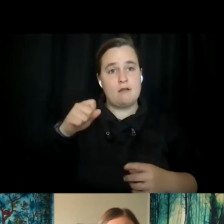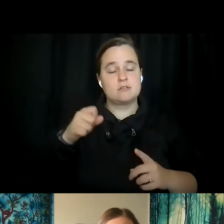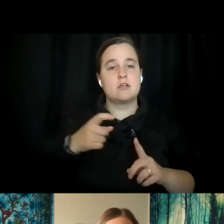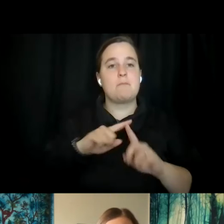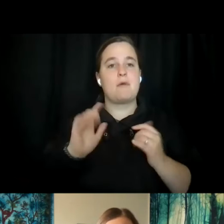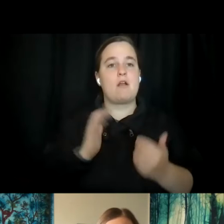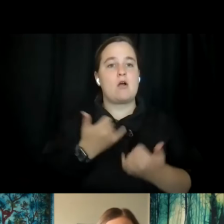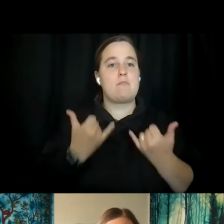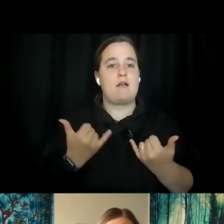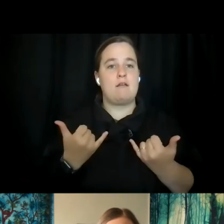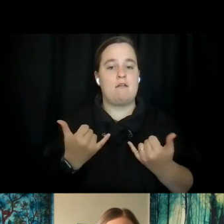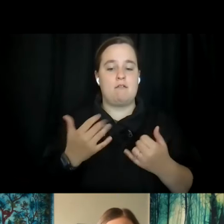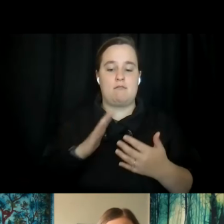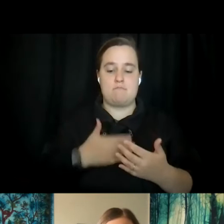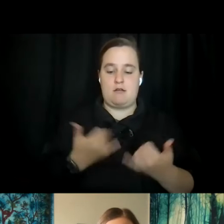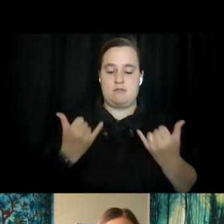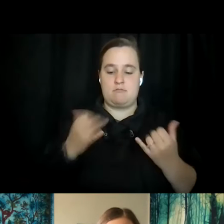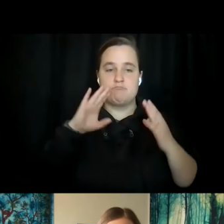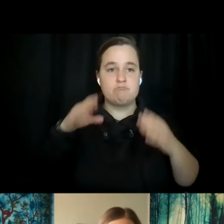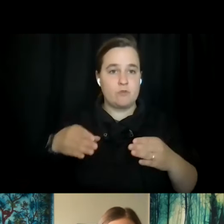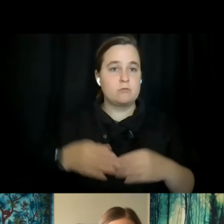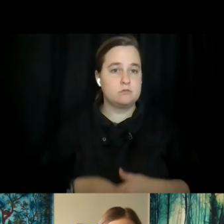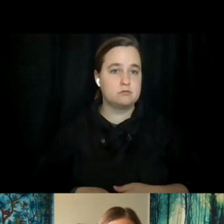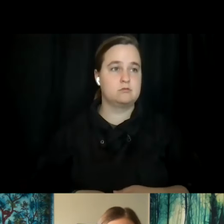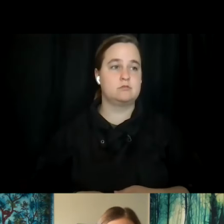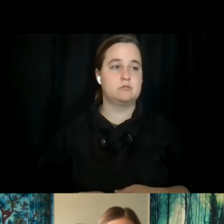the present, in the here and now.